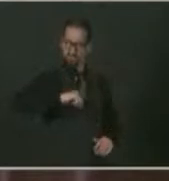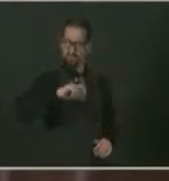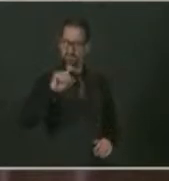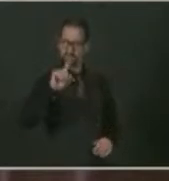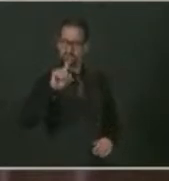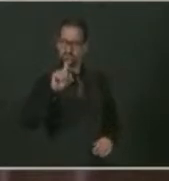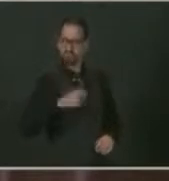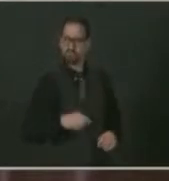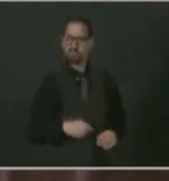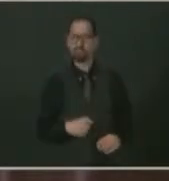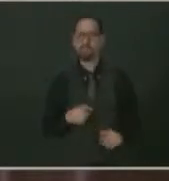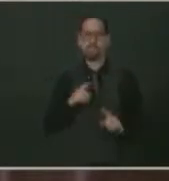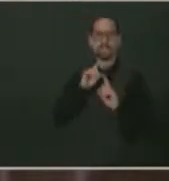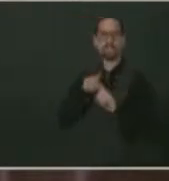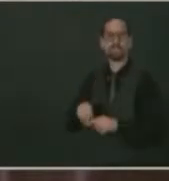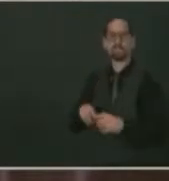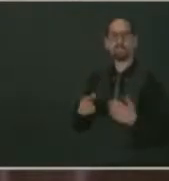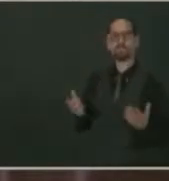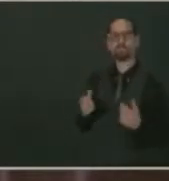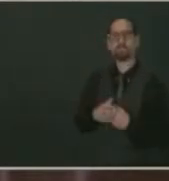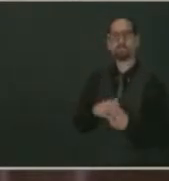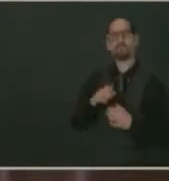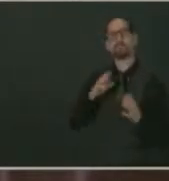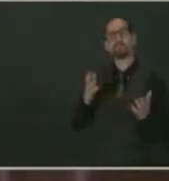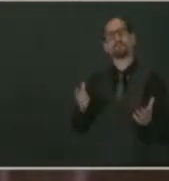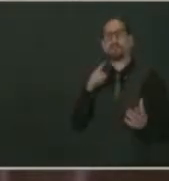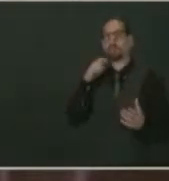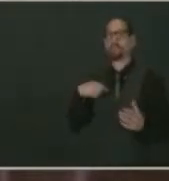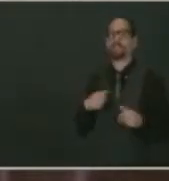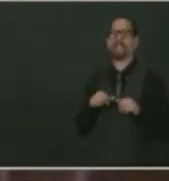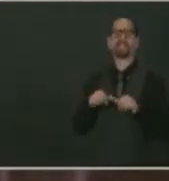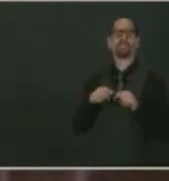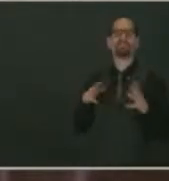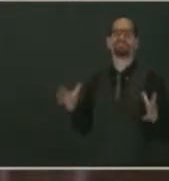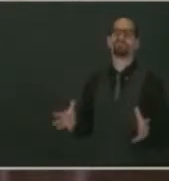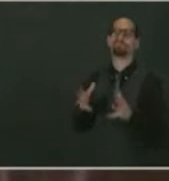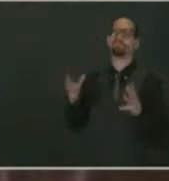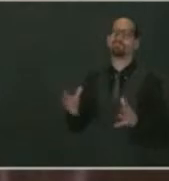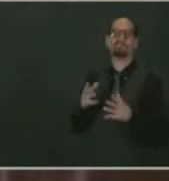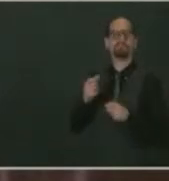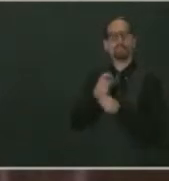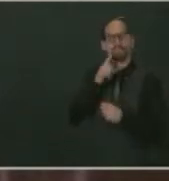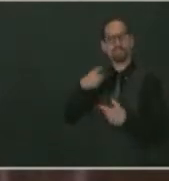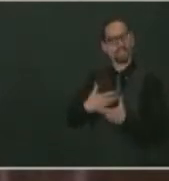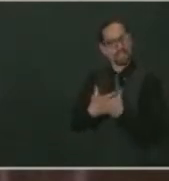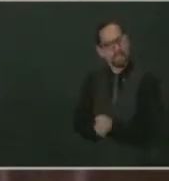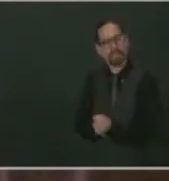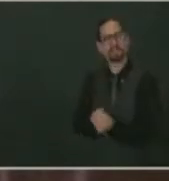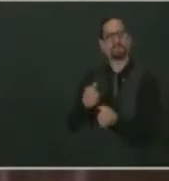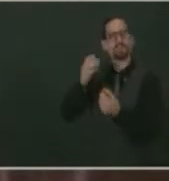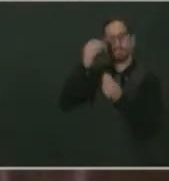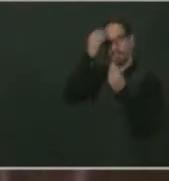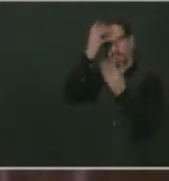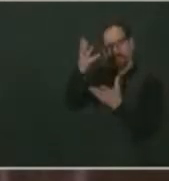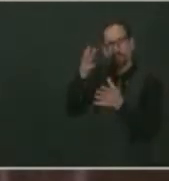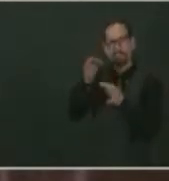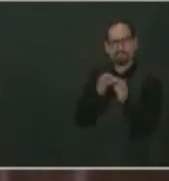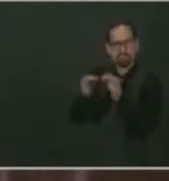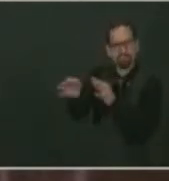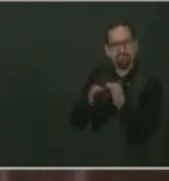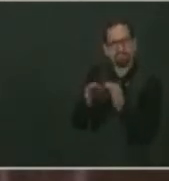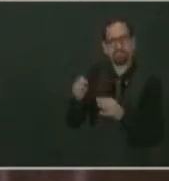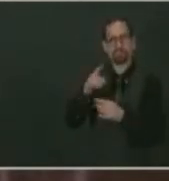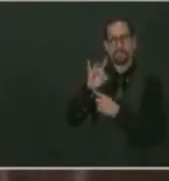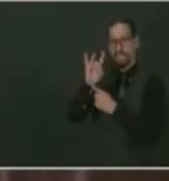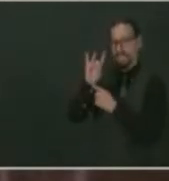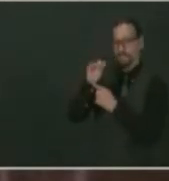to build vaccine confidence by making sure that people are informed and educated. 80% is a very good number, so